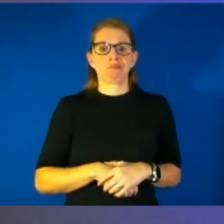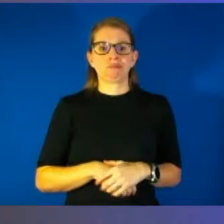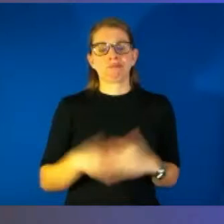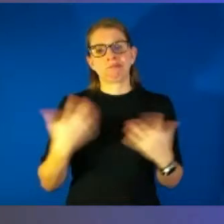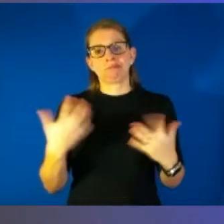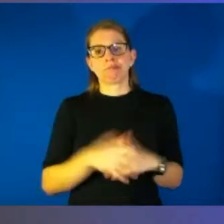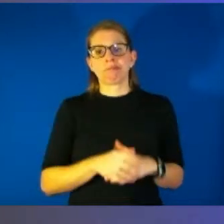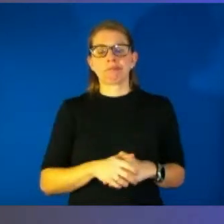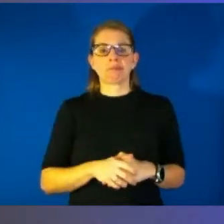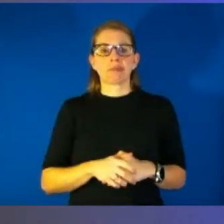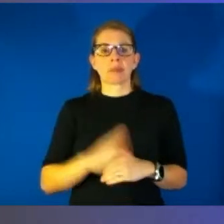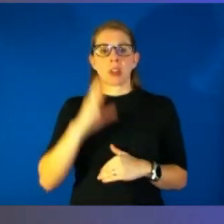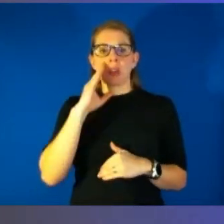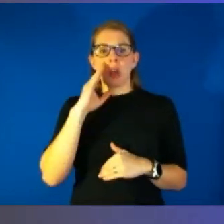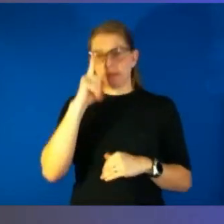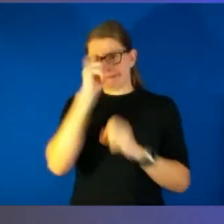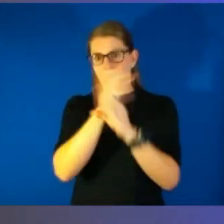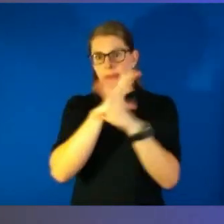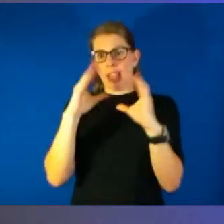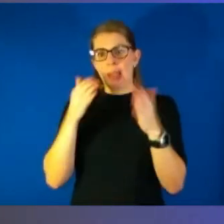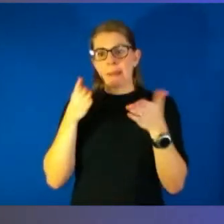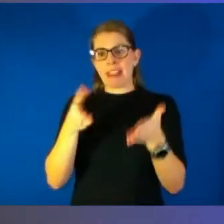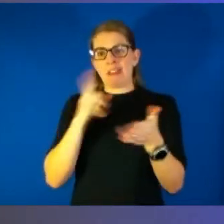In my mind, I'm just there to do a job.